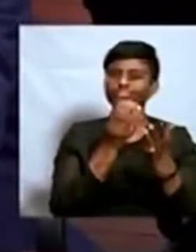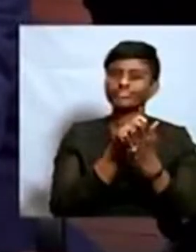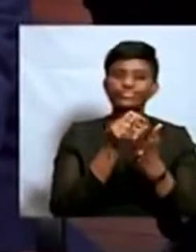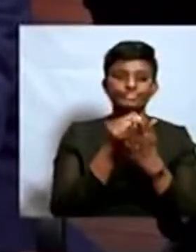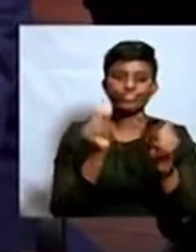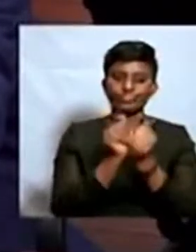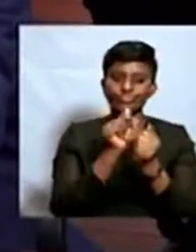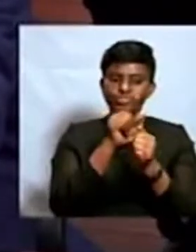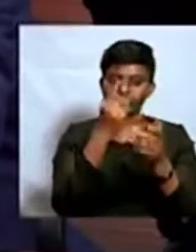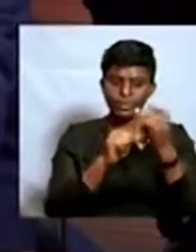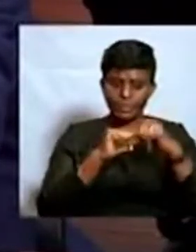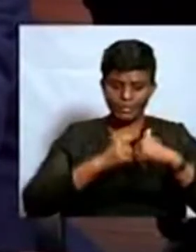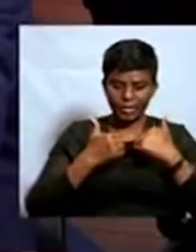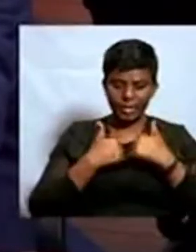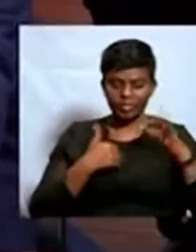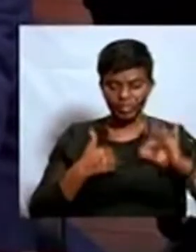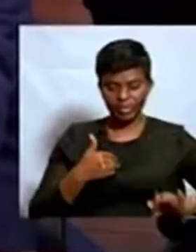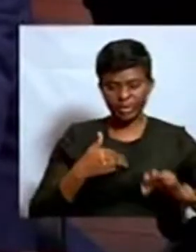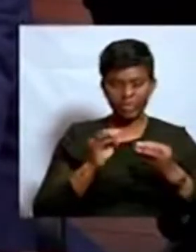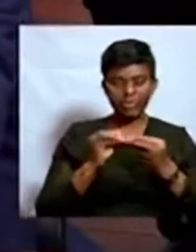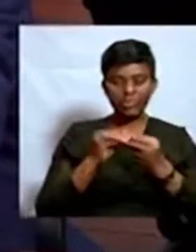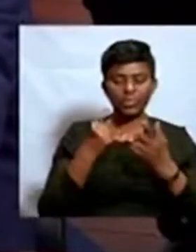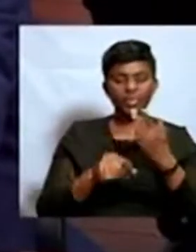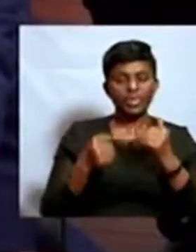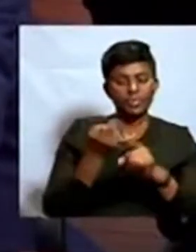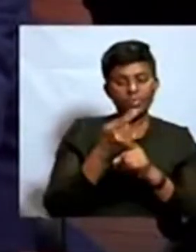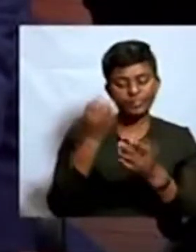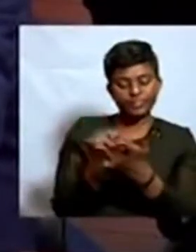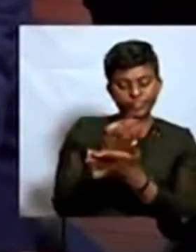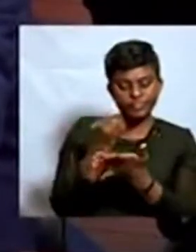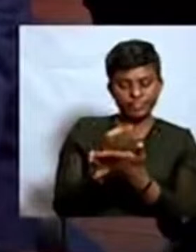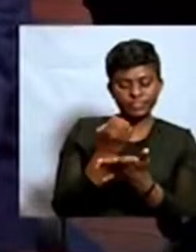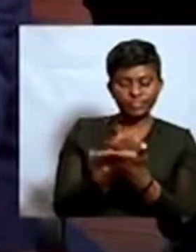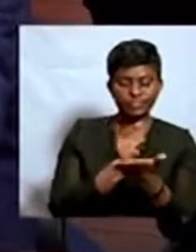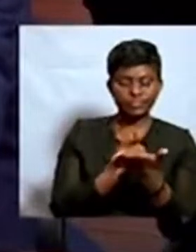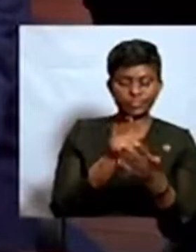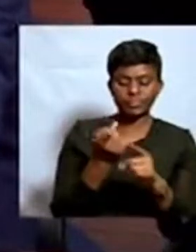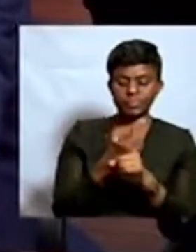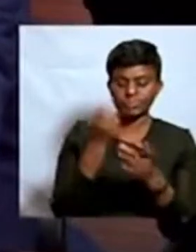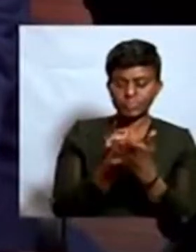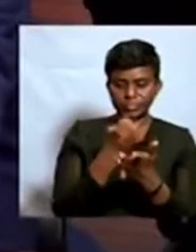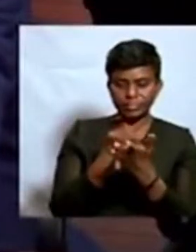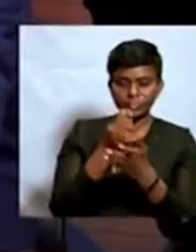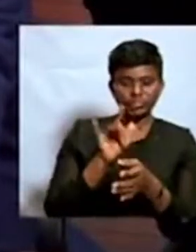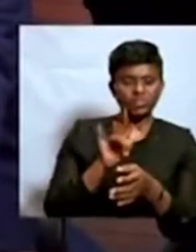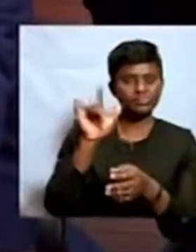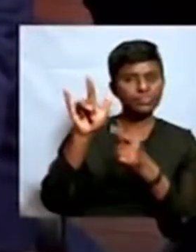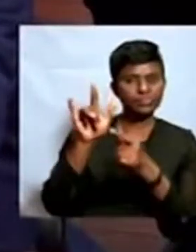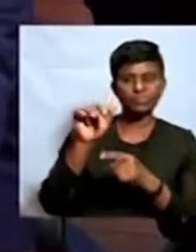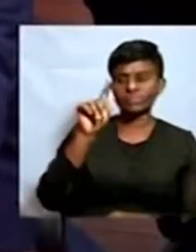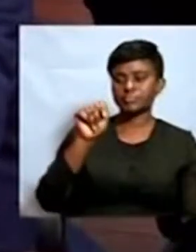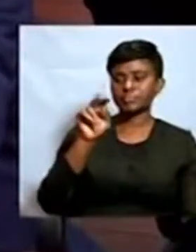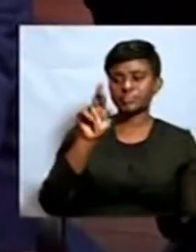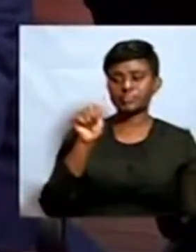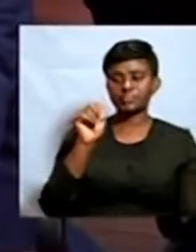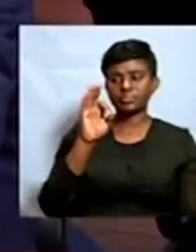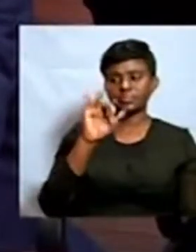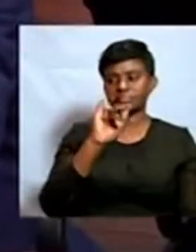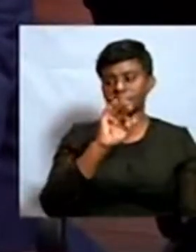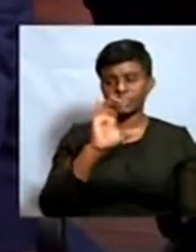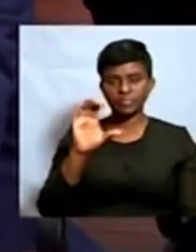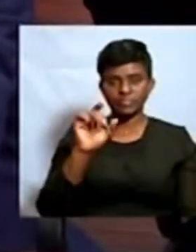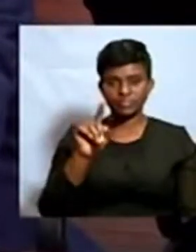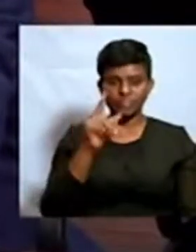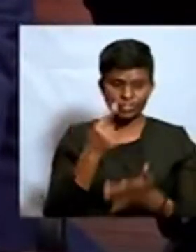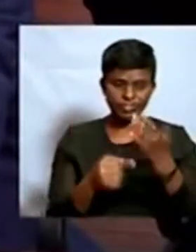in terms of what we should benefit from the economics of air traffic. So what is